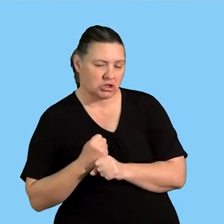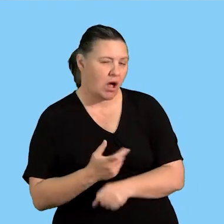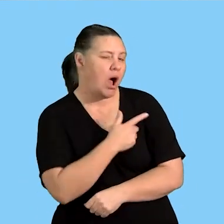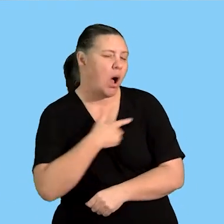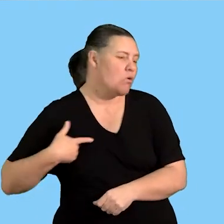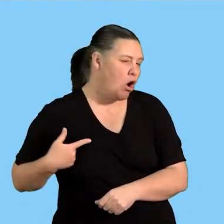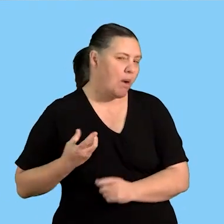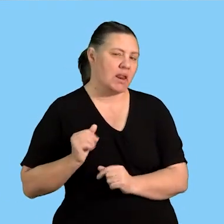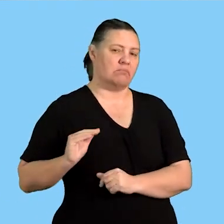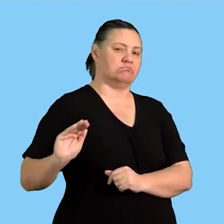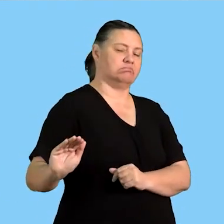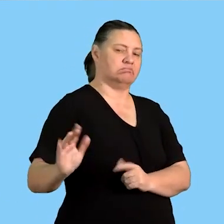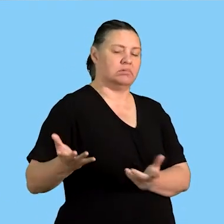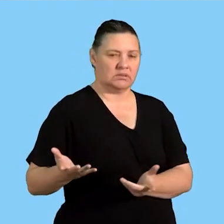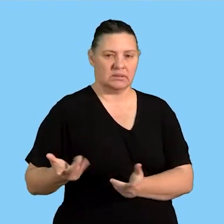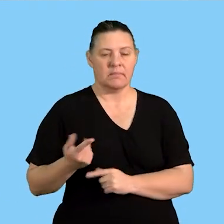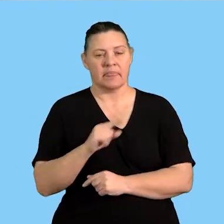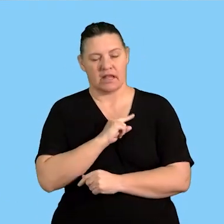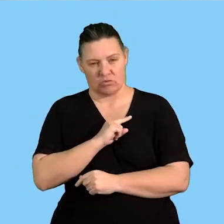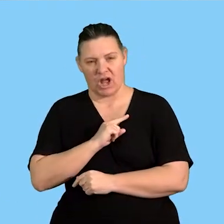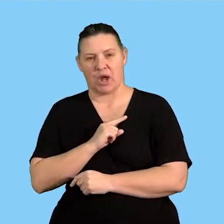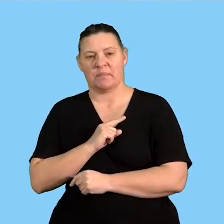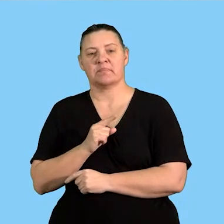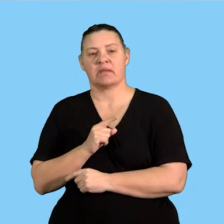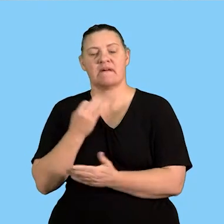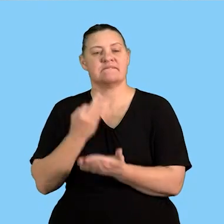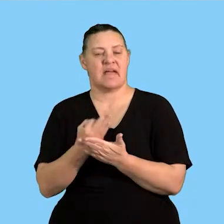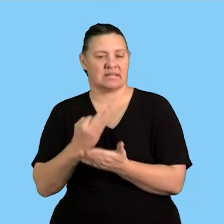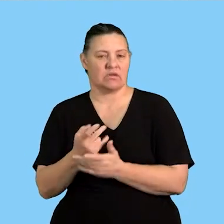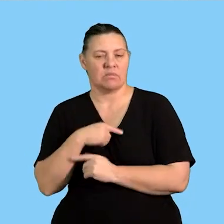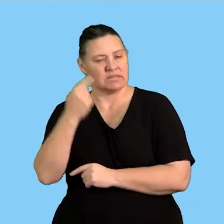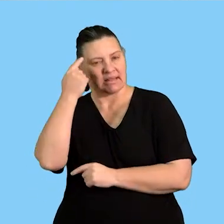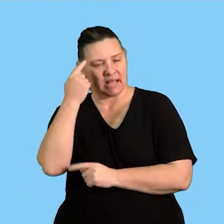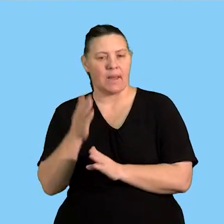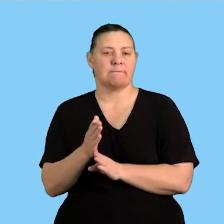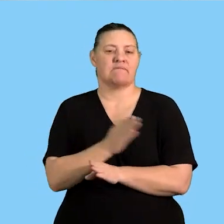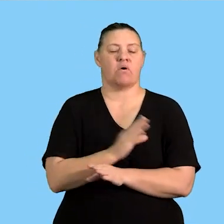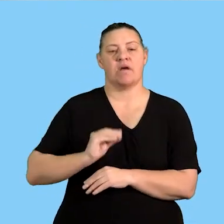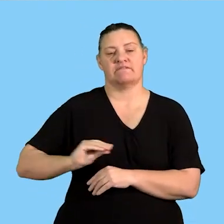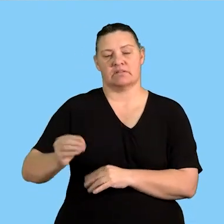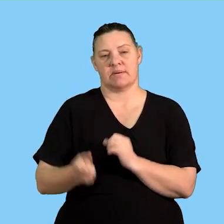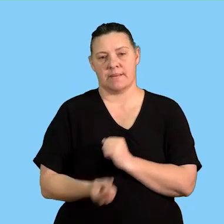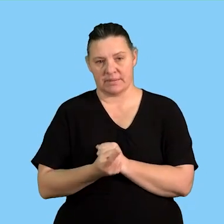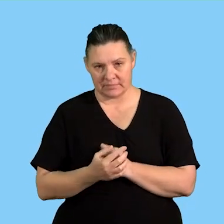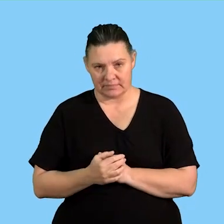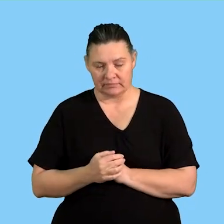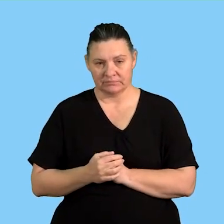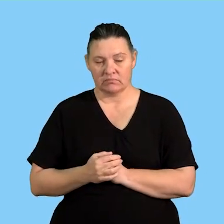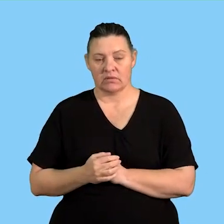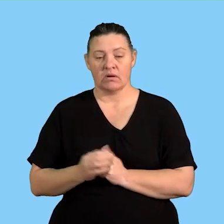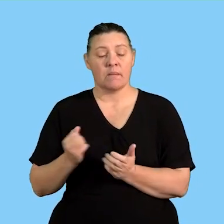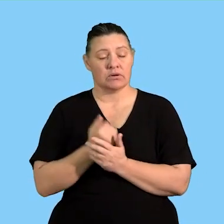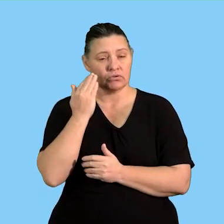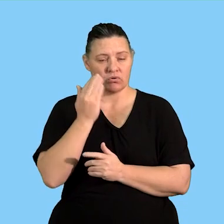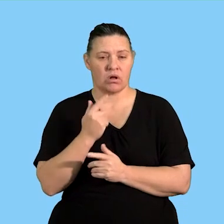about that as well. Hence, we call these aspects factors to be considered before making an investment decision. So one thing you should know is that